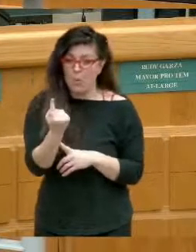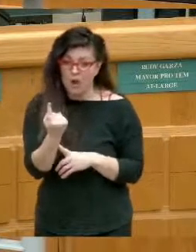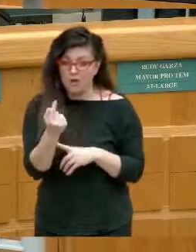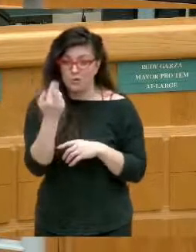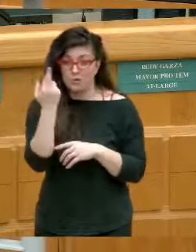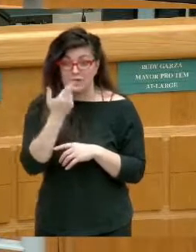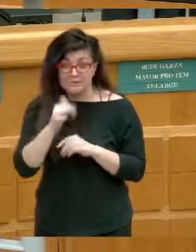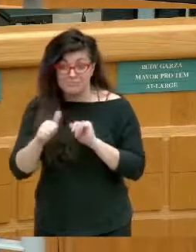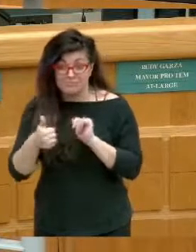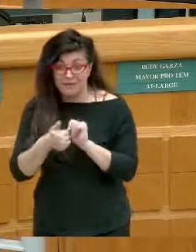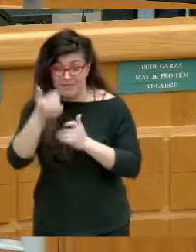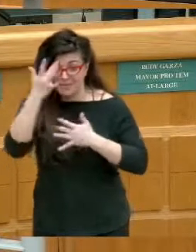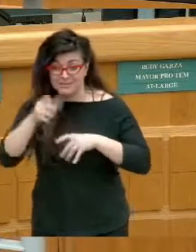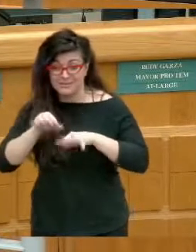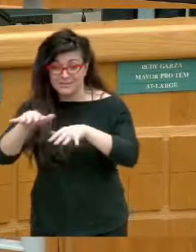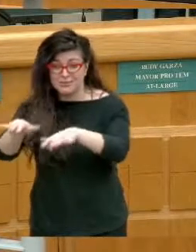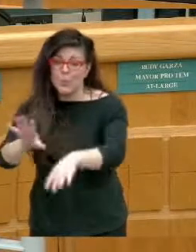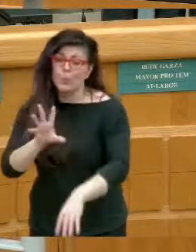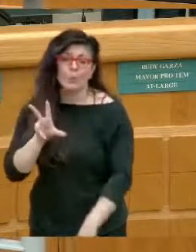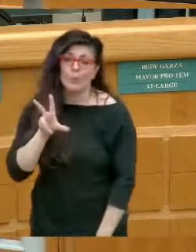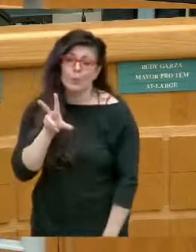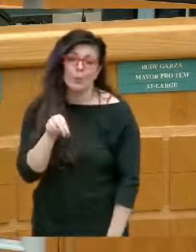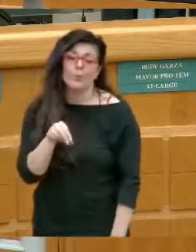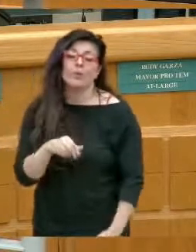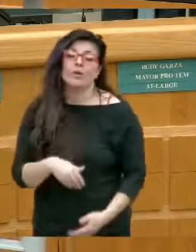this. If we